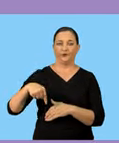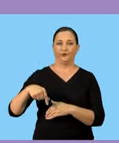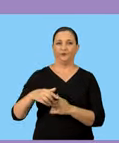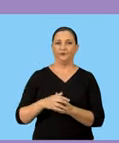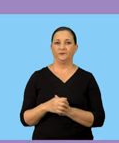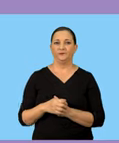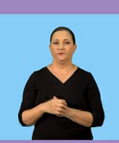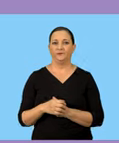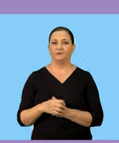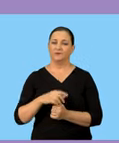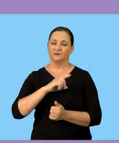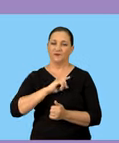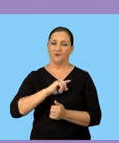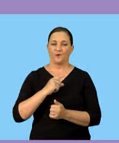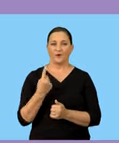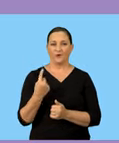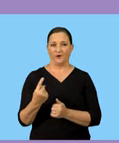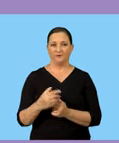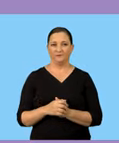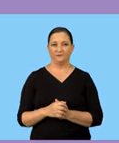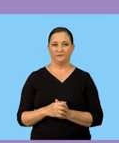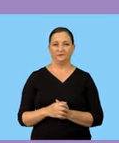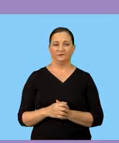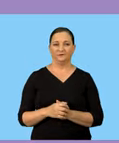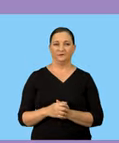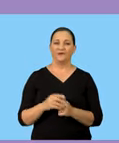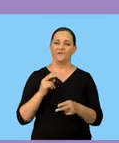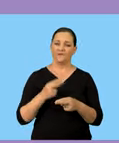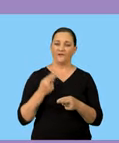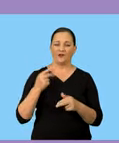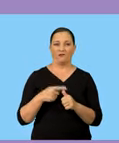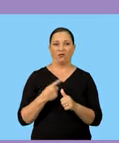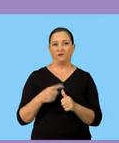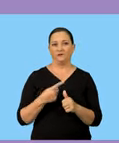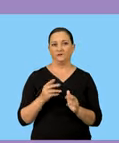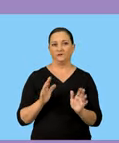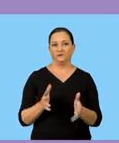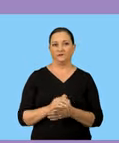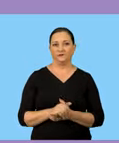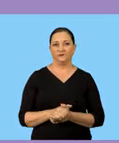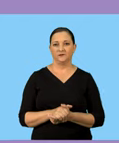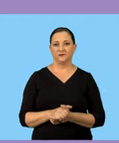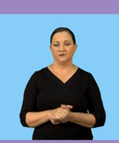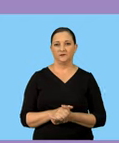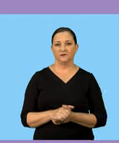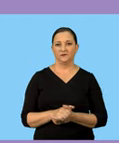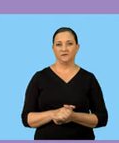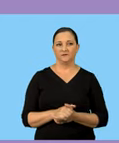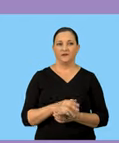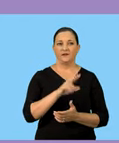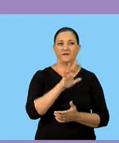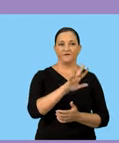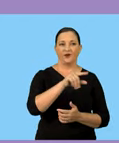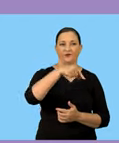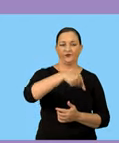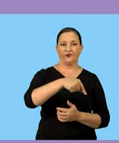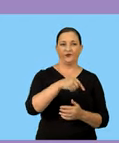And then we have q divided by q, they are the same, they become 1. So this is my final